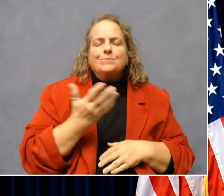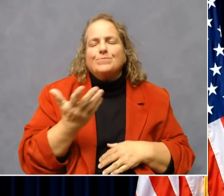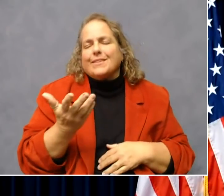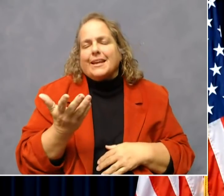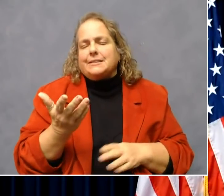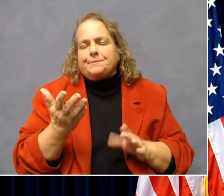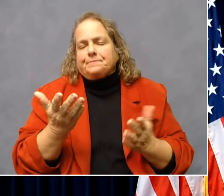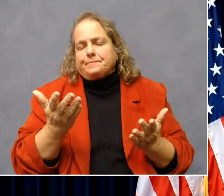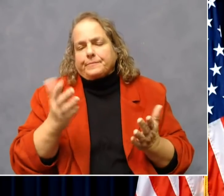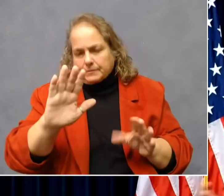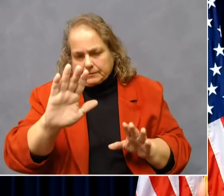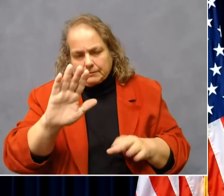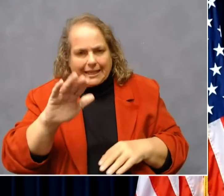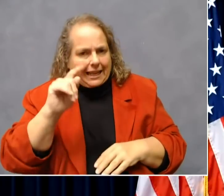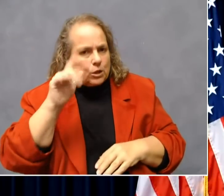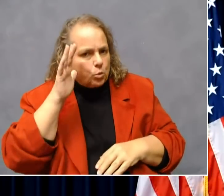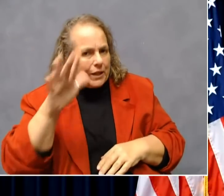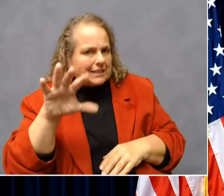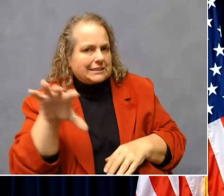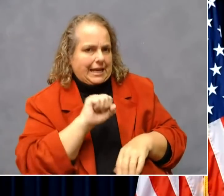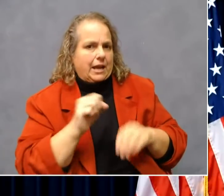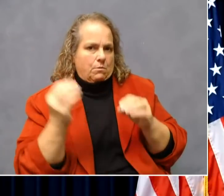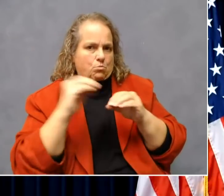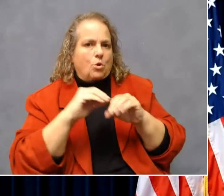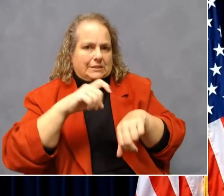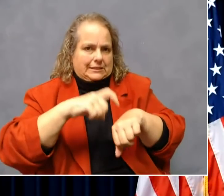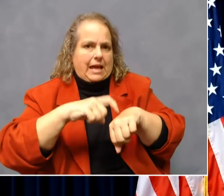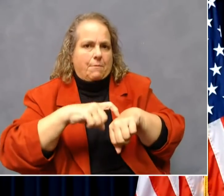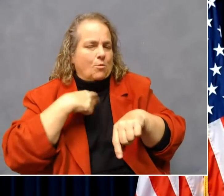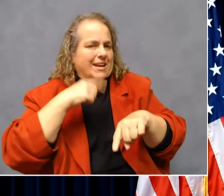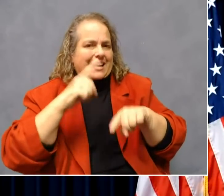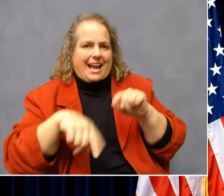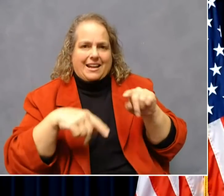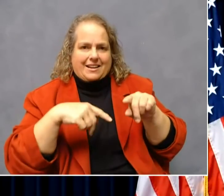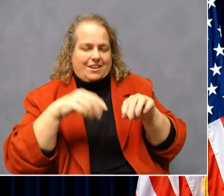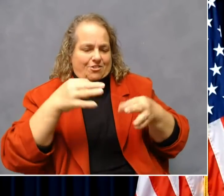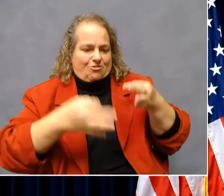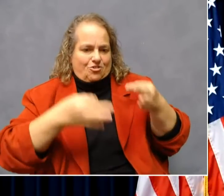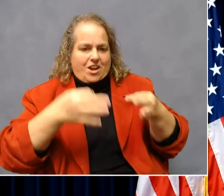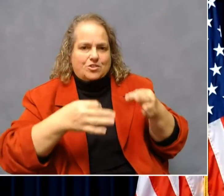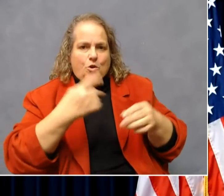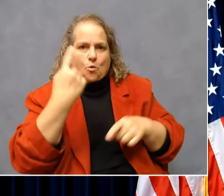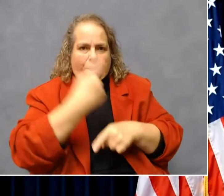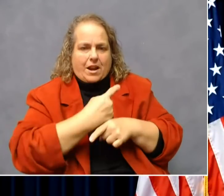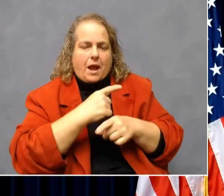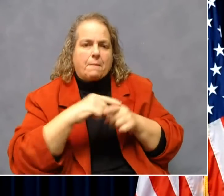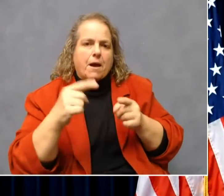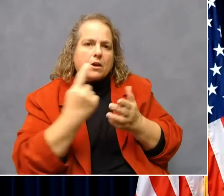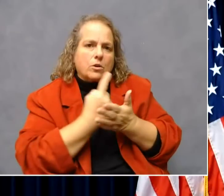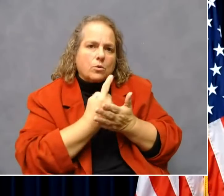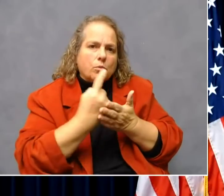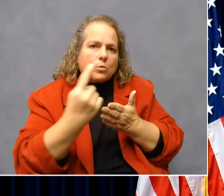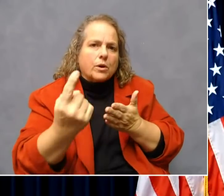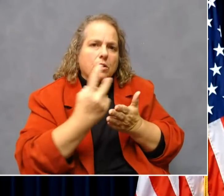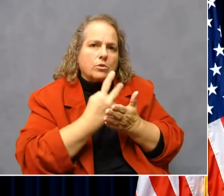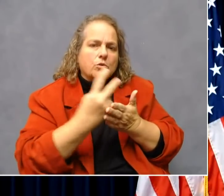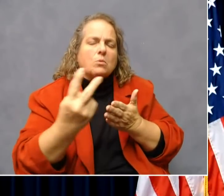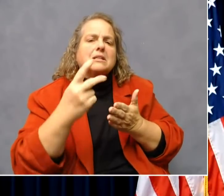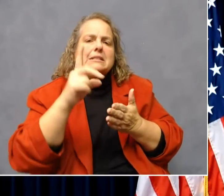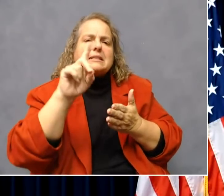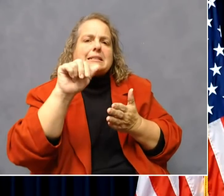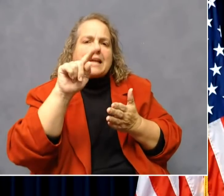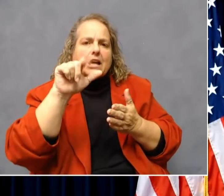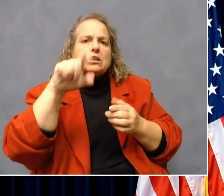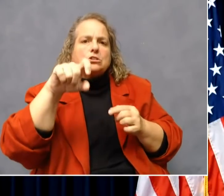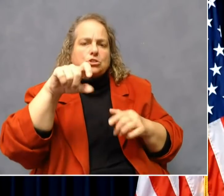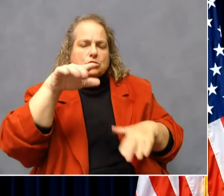can't judge this on just one day, but through a week, it ought to work itself out in the data. And we can also look at things like the